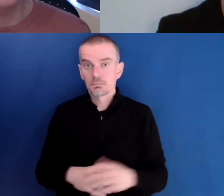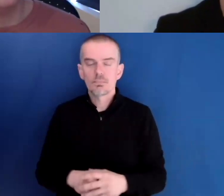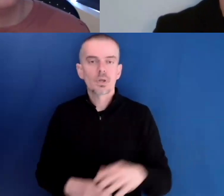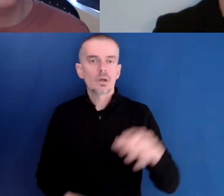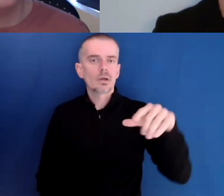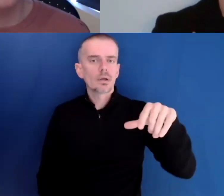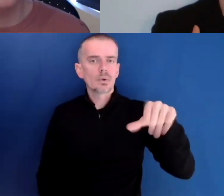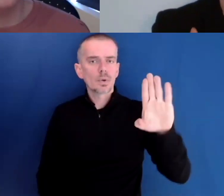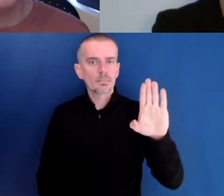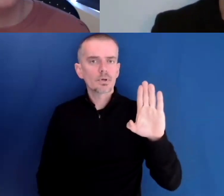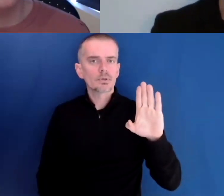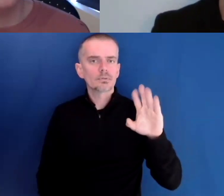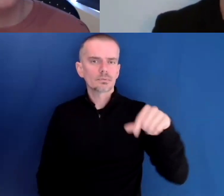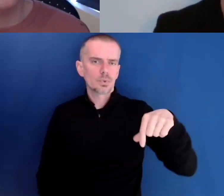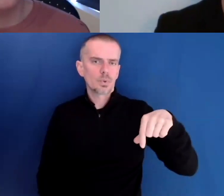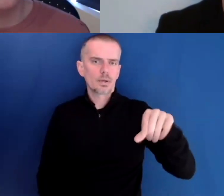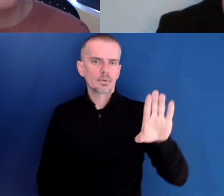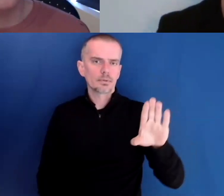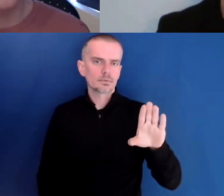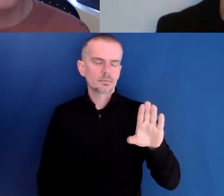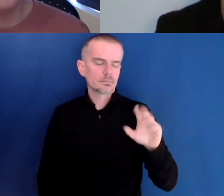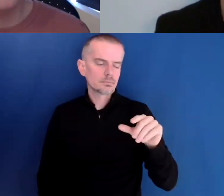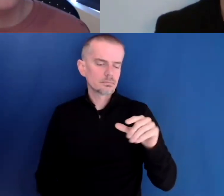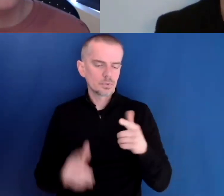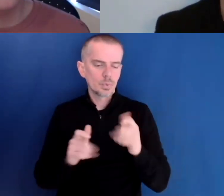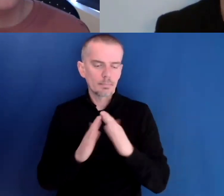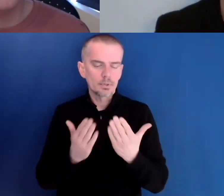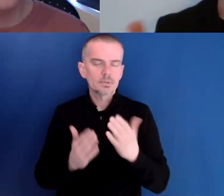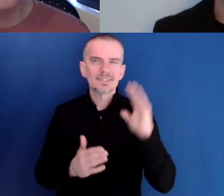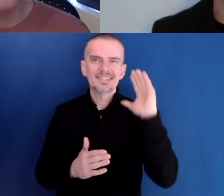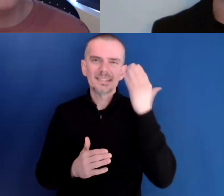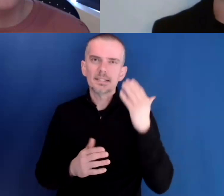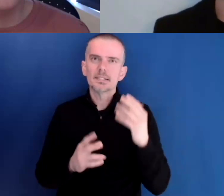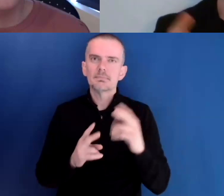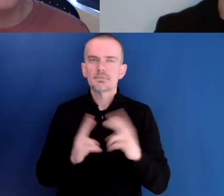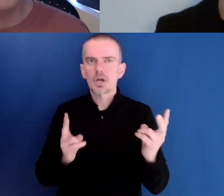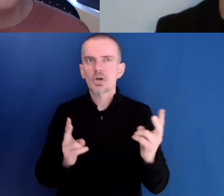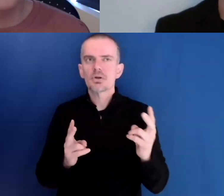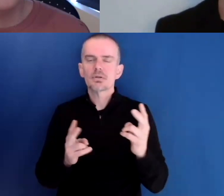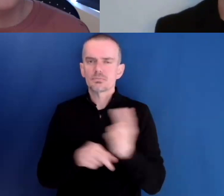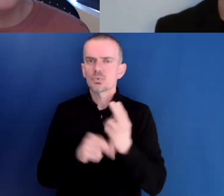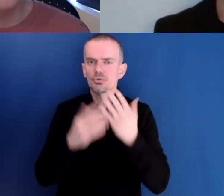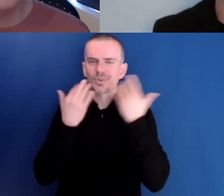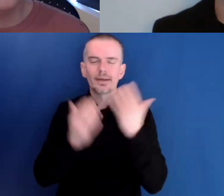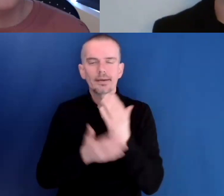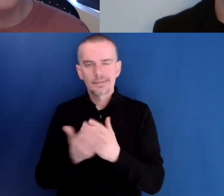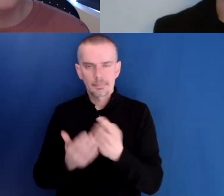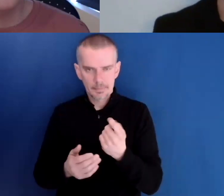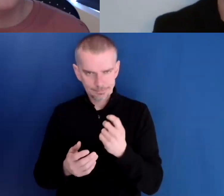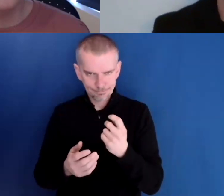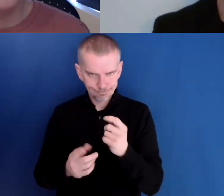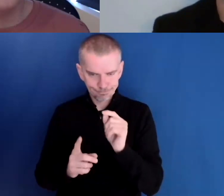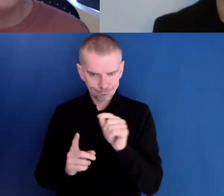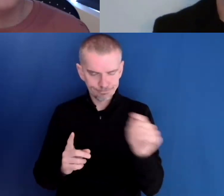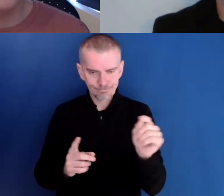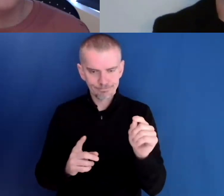to me to be a very intuitive software, and it's fairly user friendly. There are some quirks, right? There are some bits and pieces of it that people